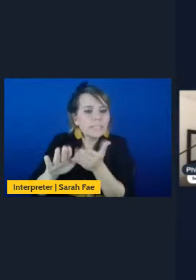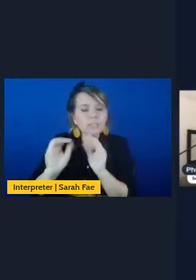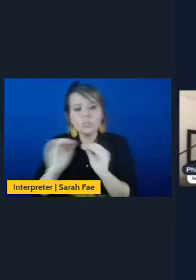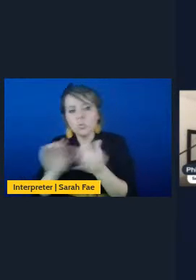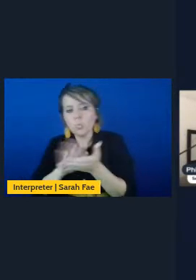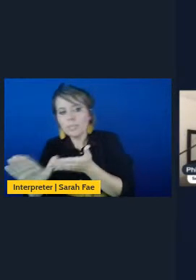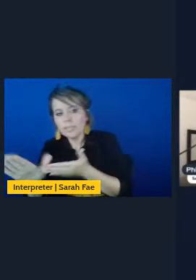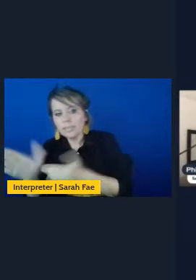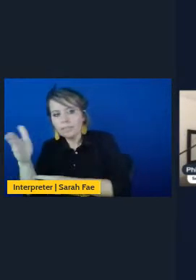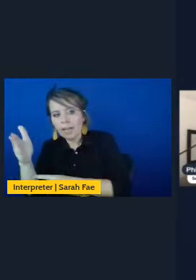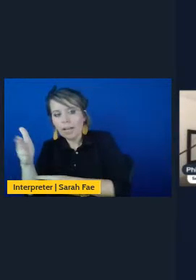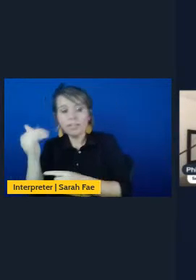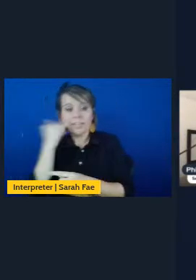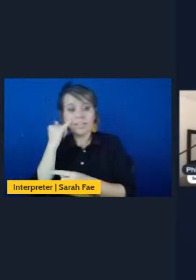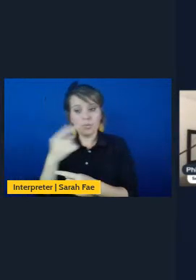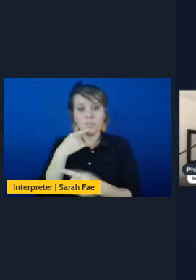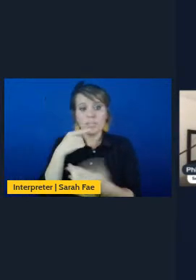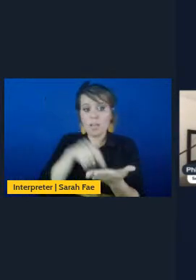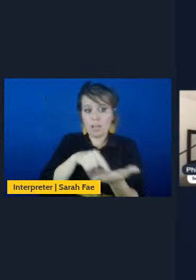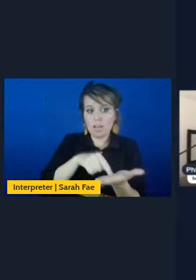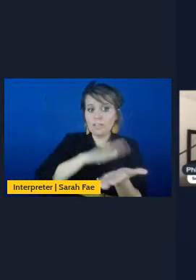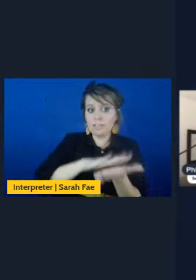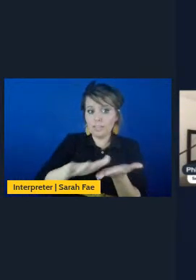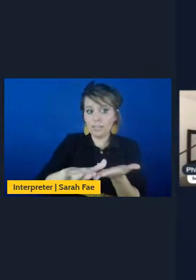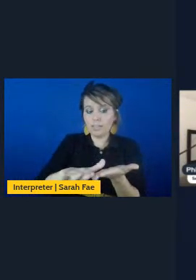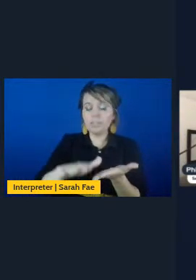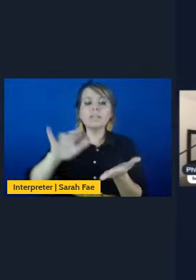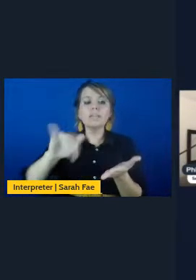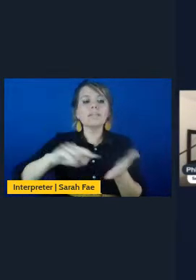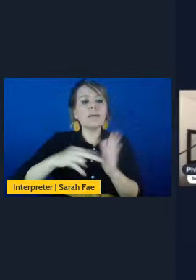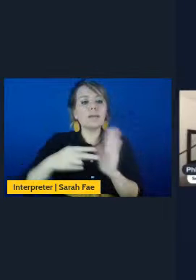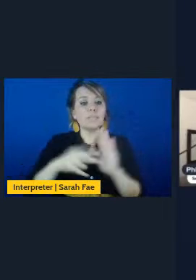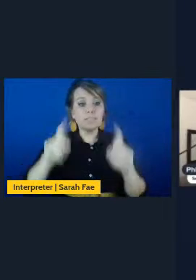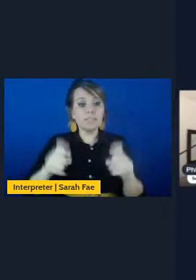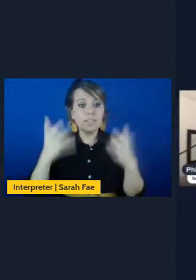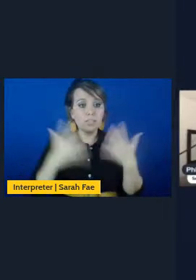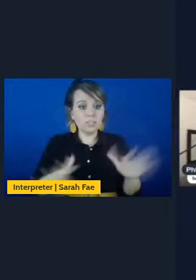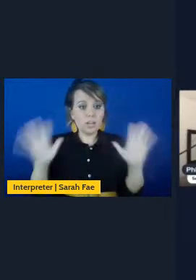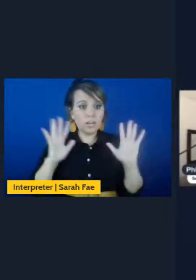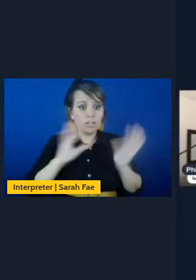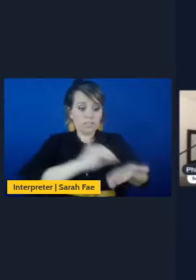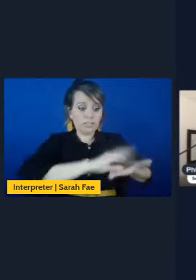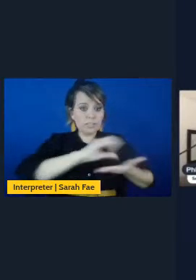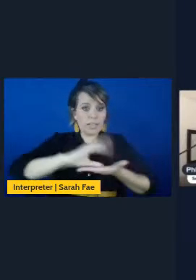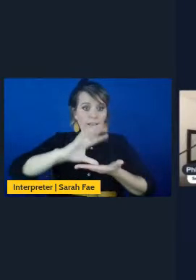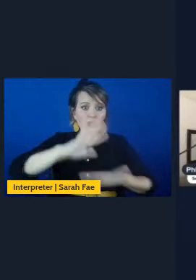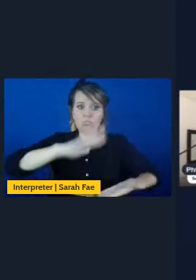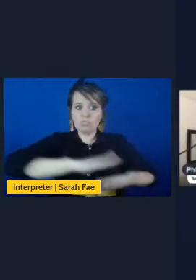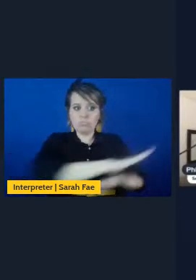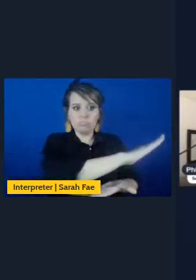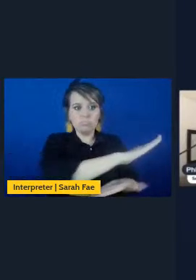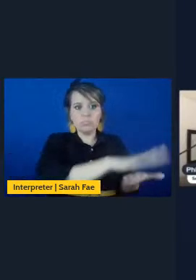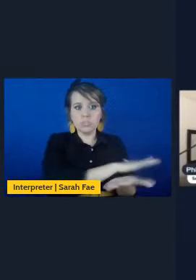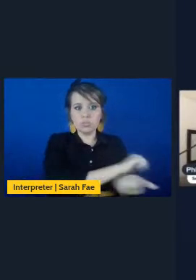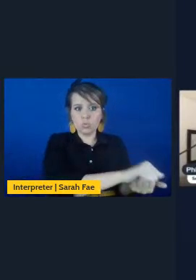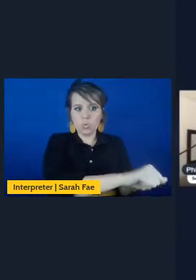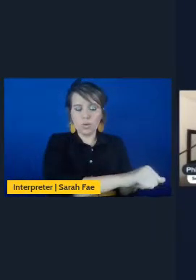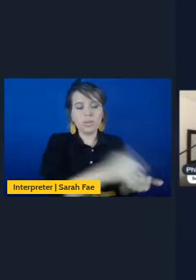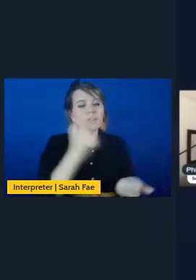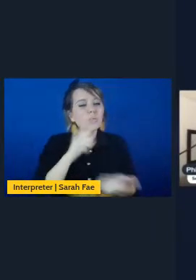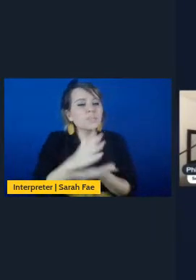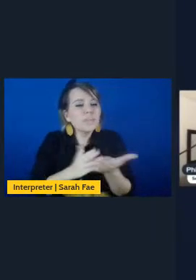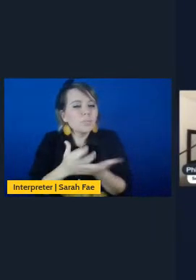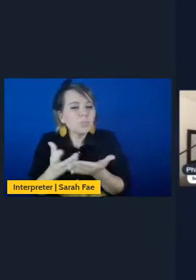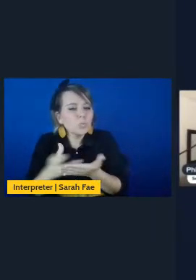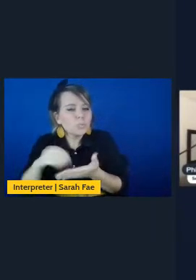specify clean, it destroys the stacks right after the test pass is complete. But for some resources in your stack,